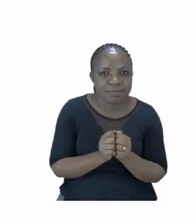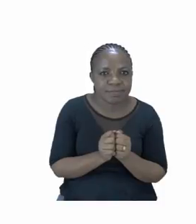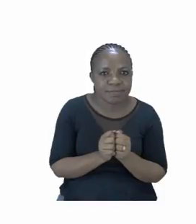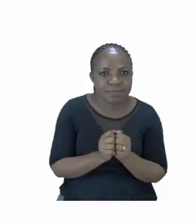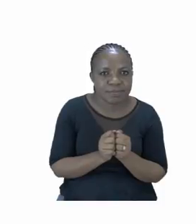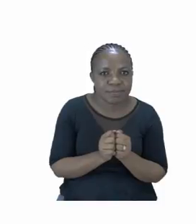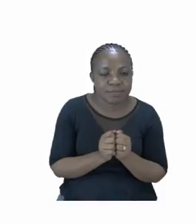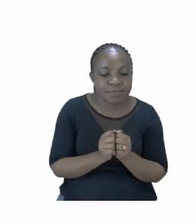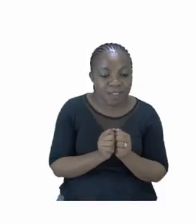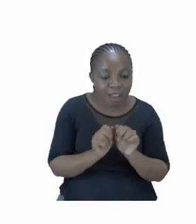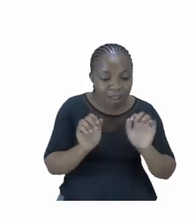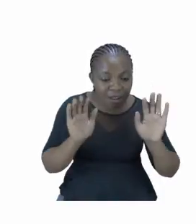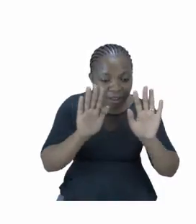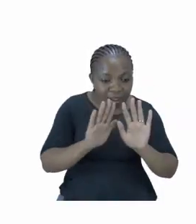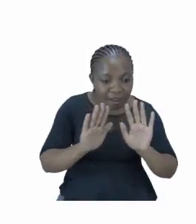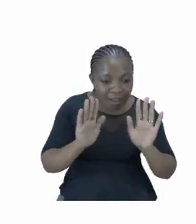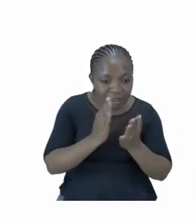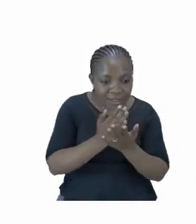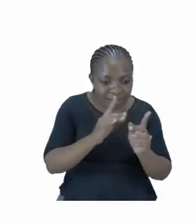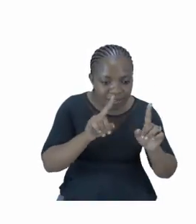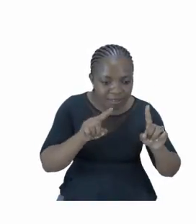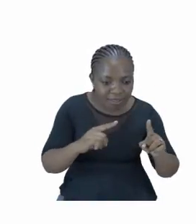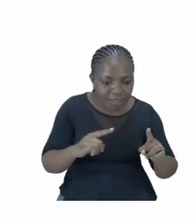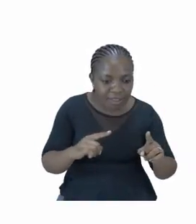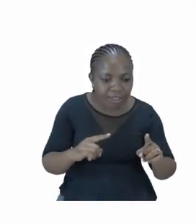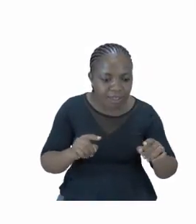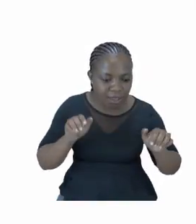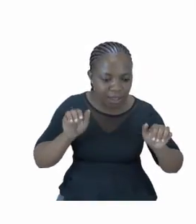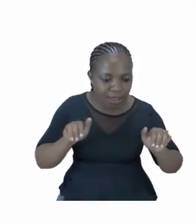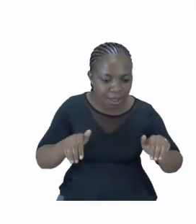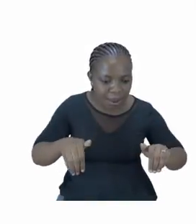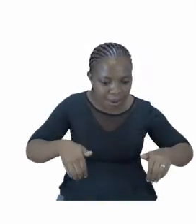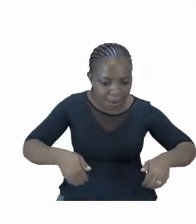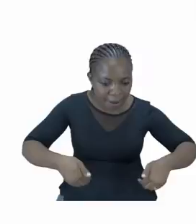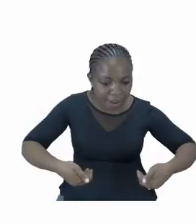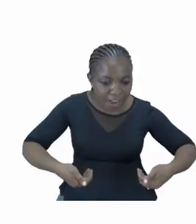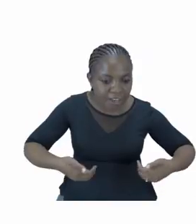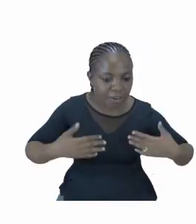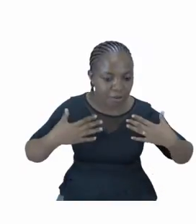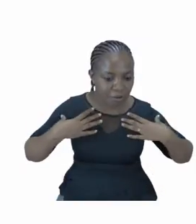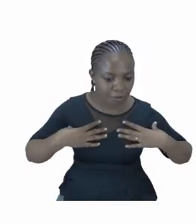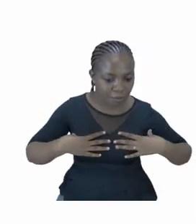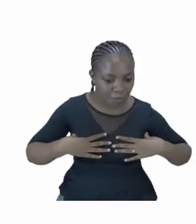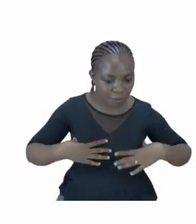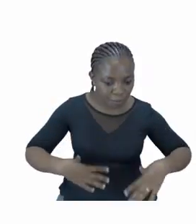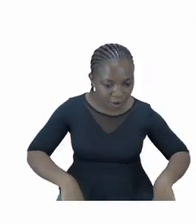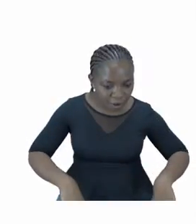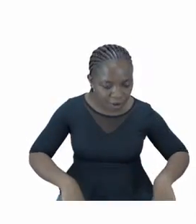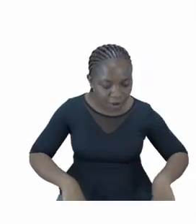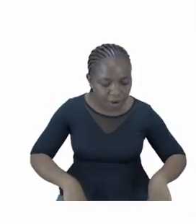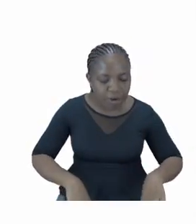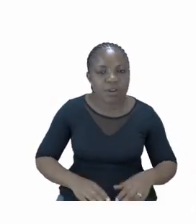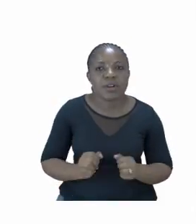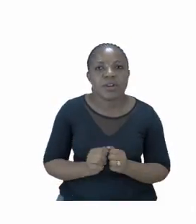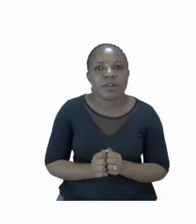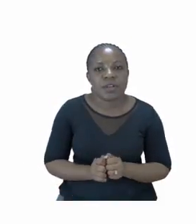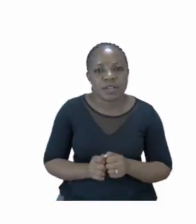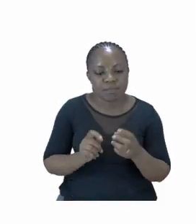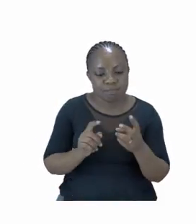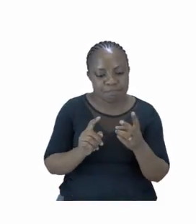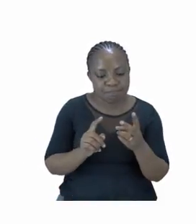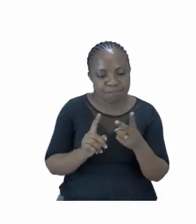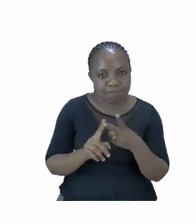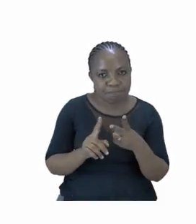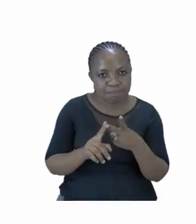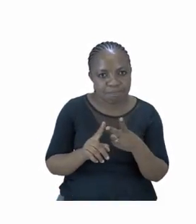a girl can wear with a brown color. So we are going